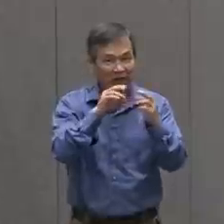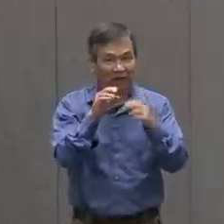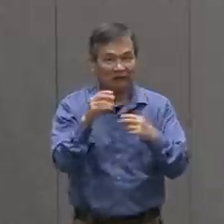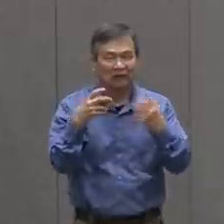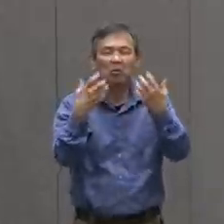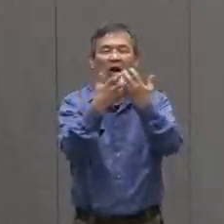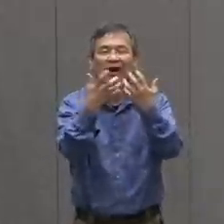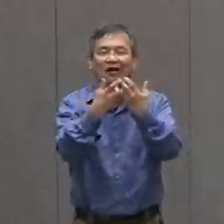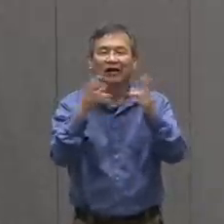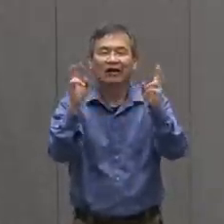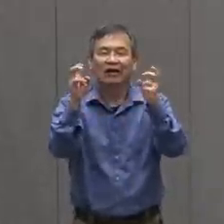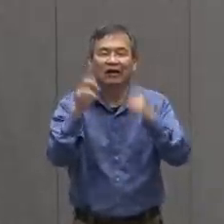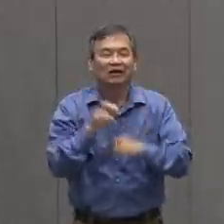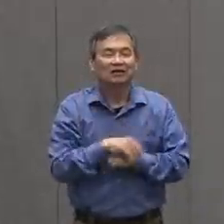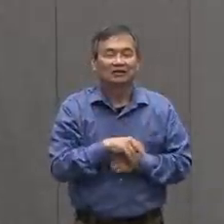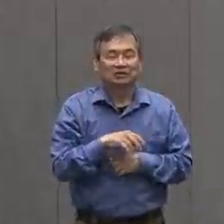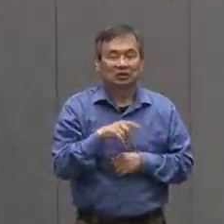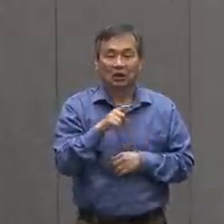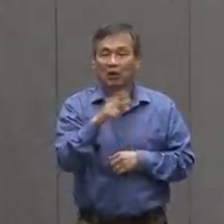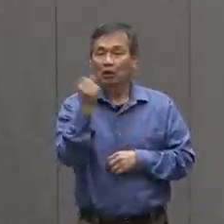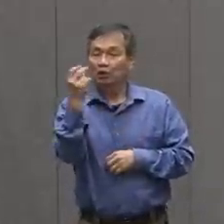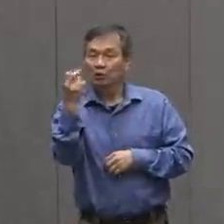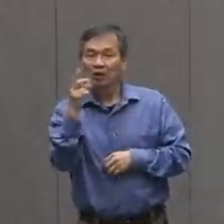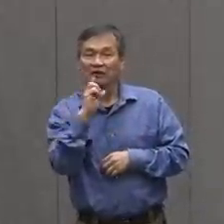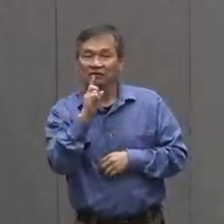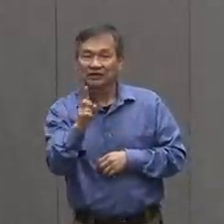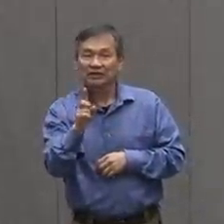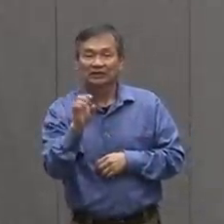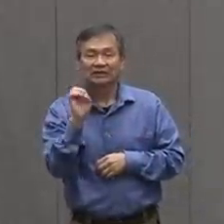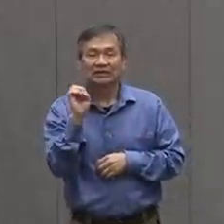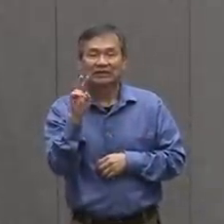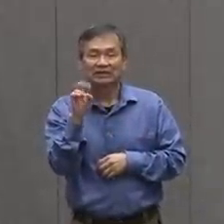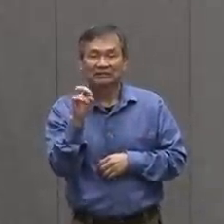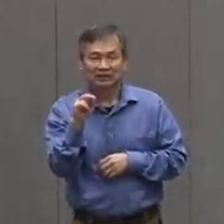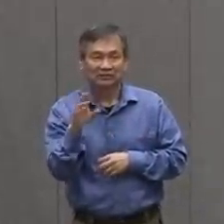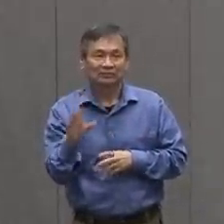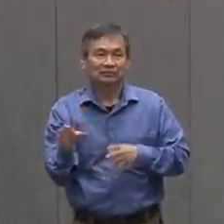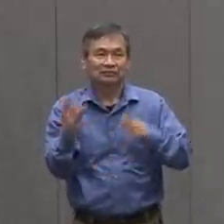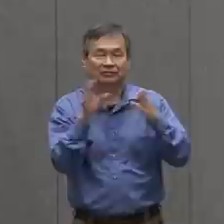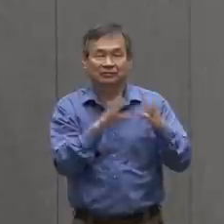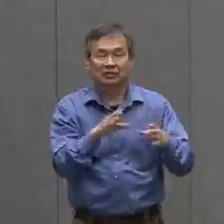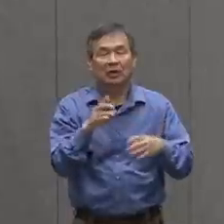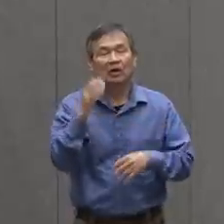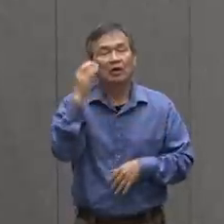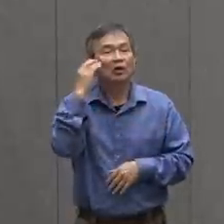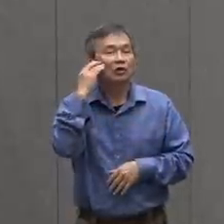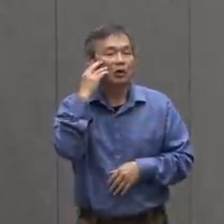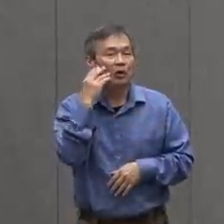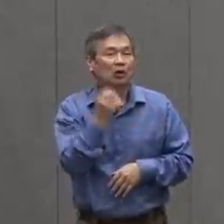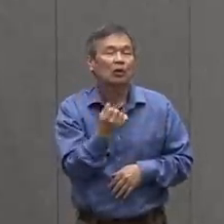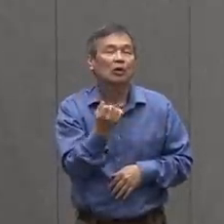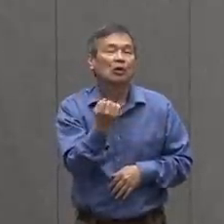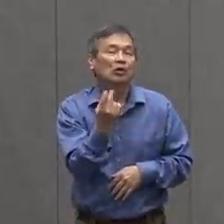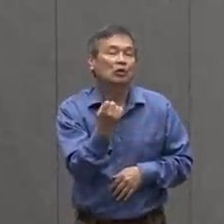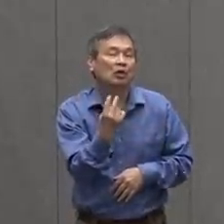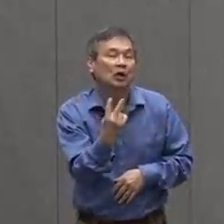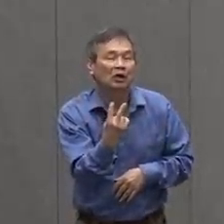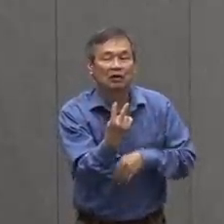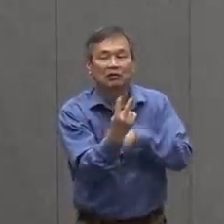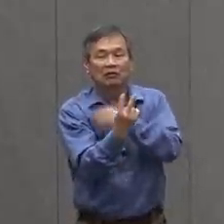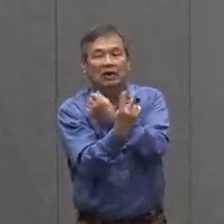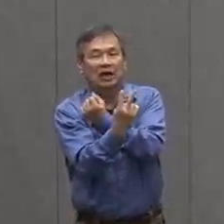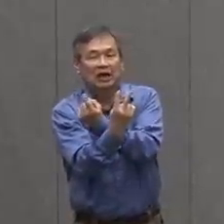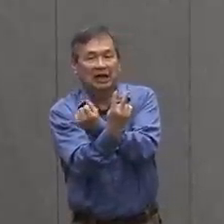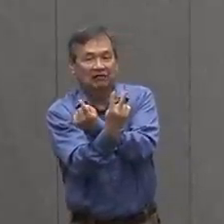partner. That means the number 12 is even. We know 11 comes before